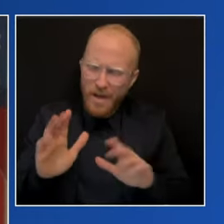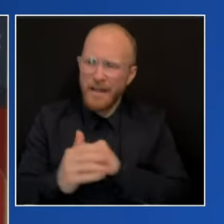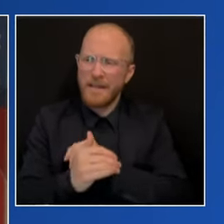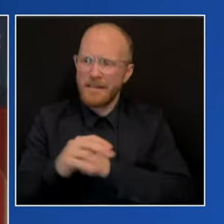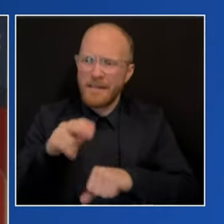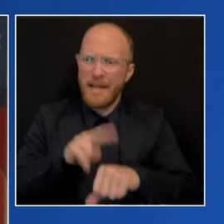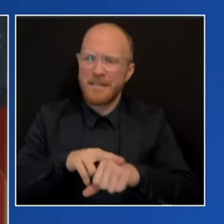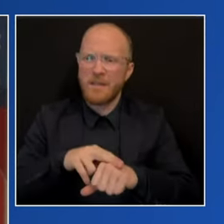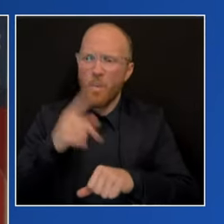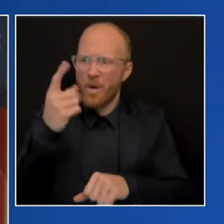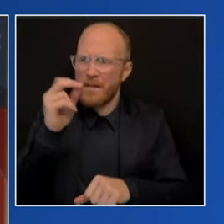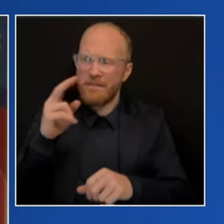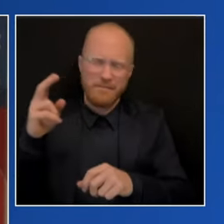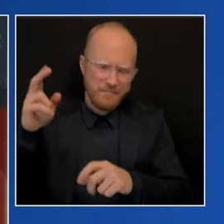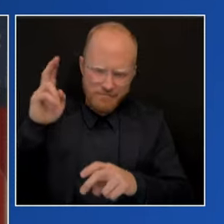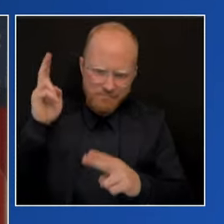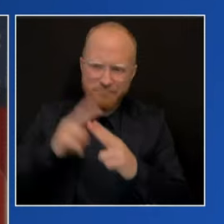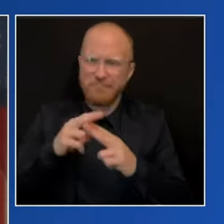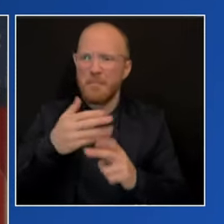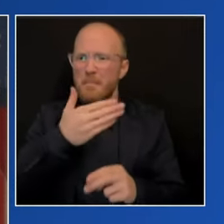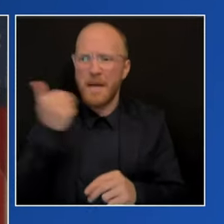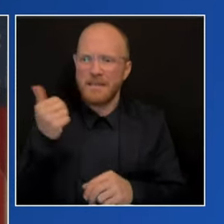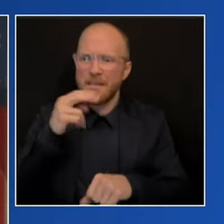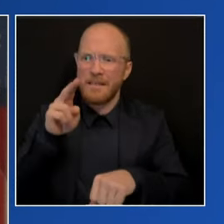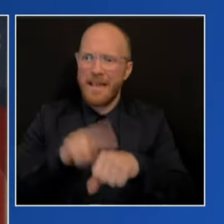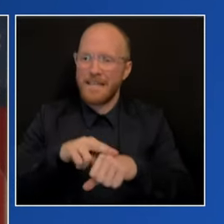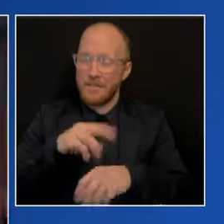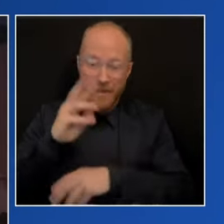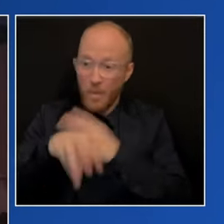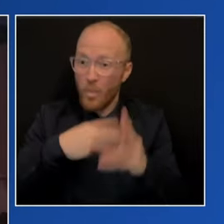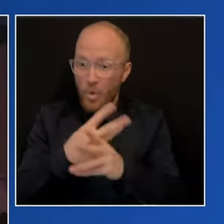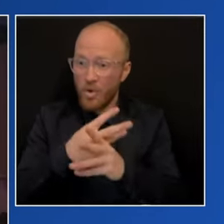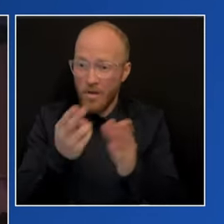greatest nation on the face of the earth. We really are.